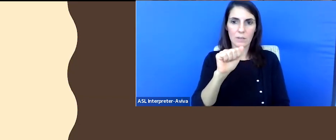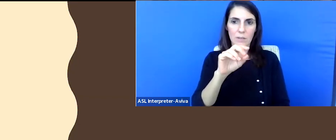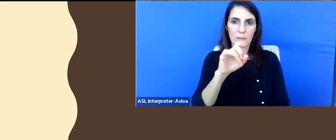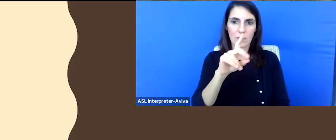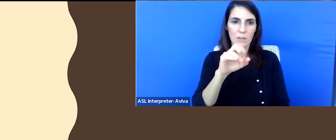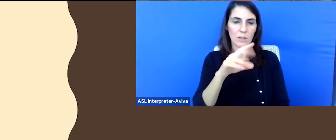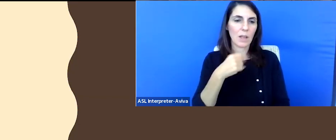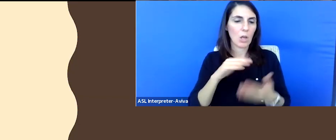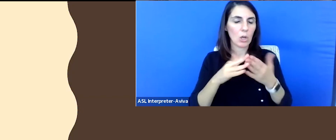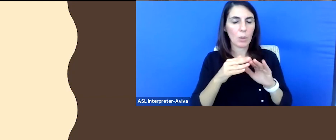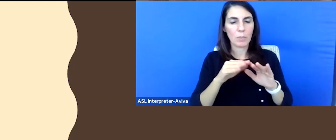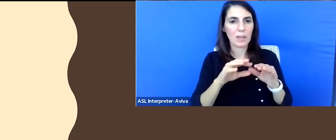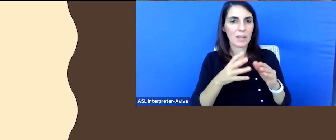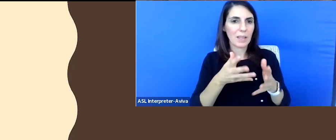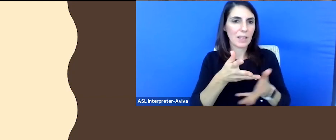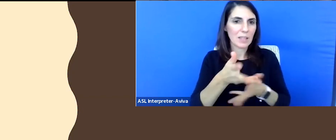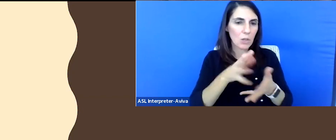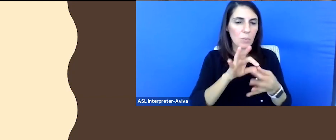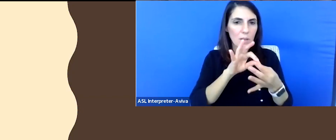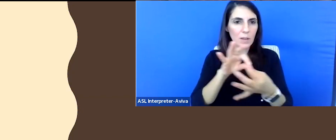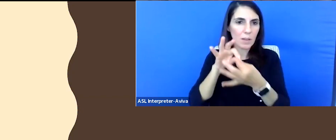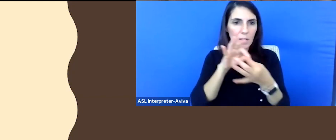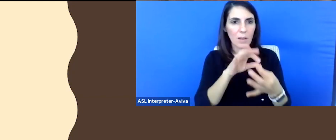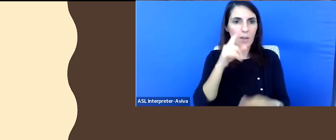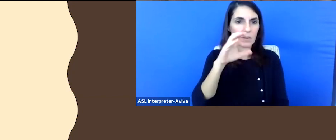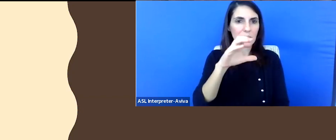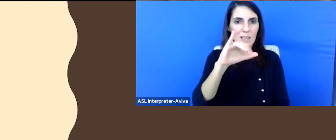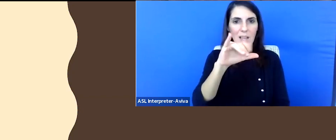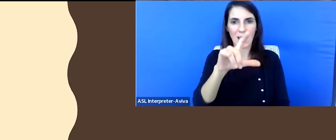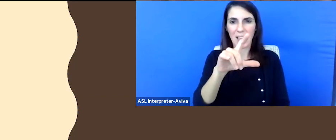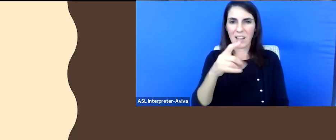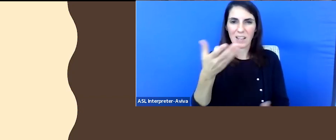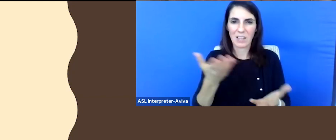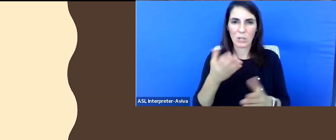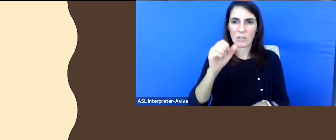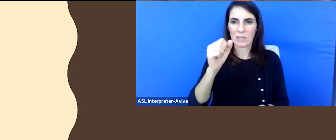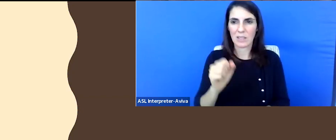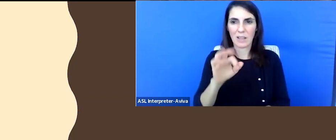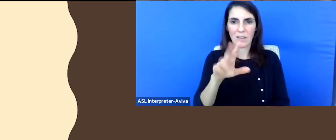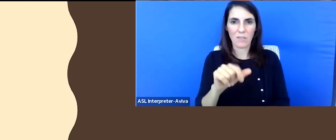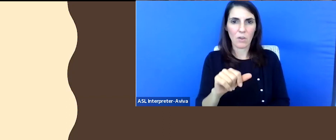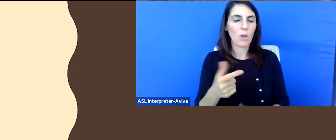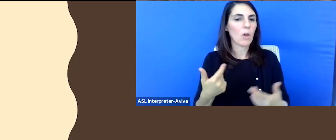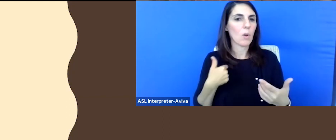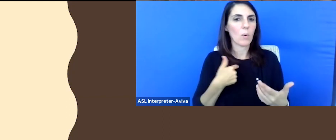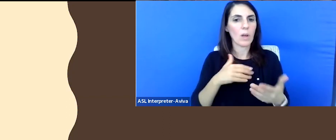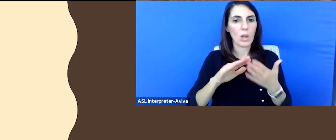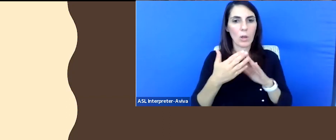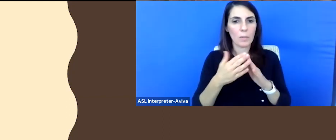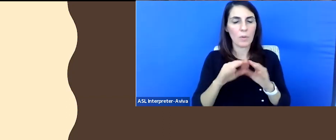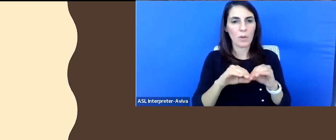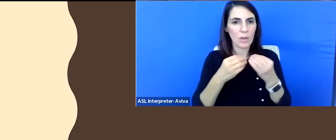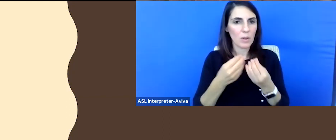Engagement Coordinator for the Center for Independent Living of South Florida. We are a community organization that provides